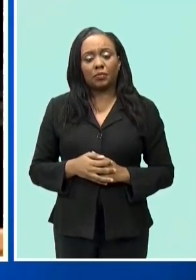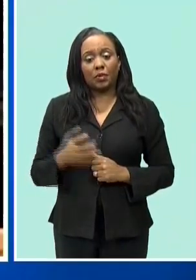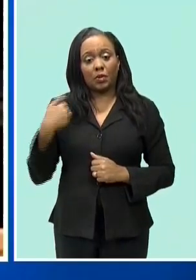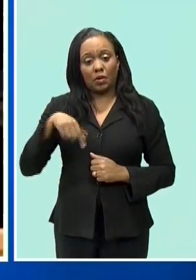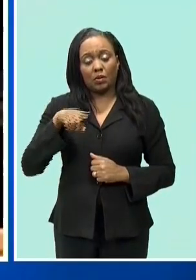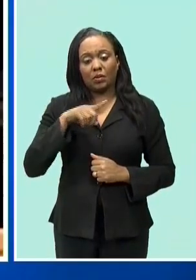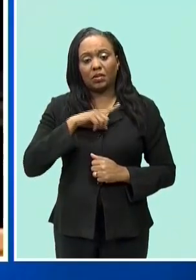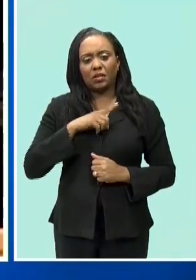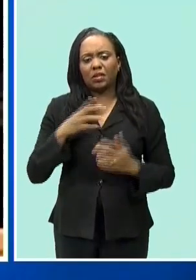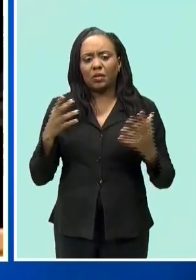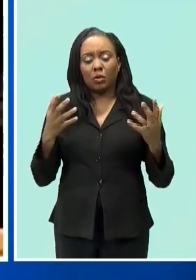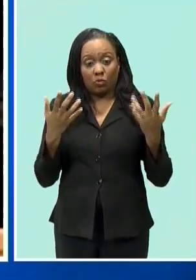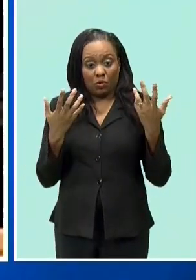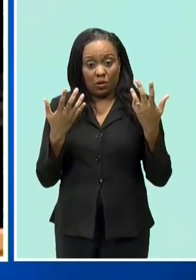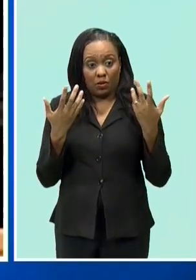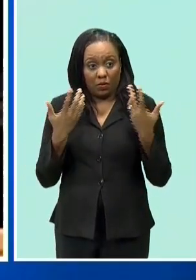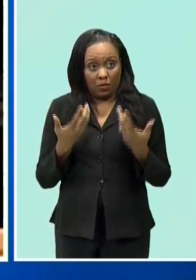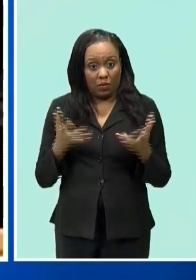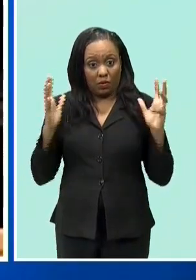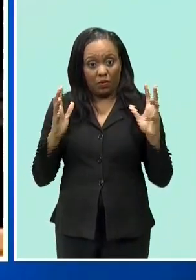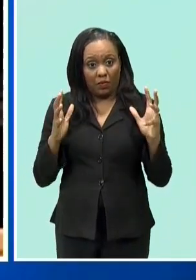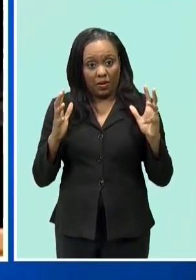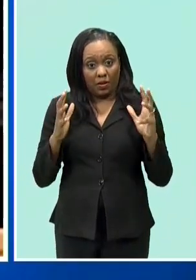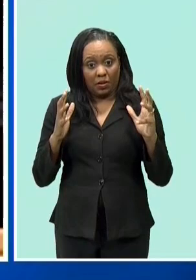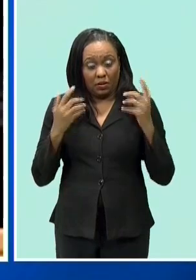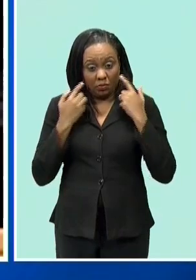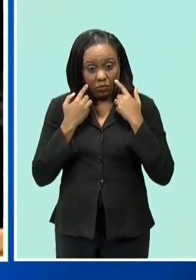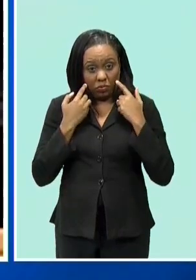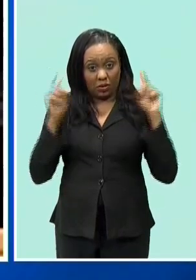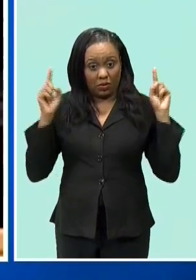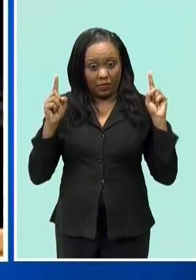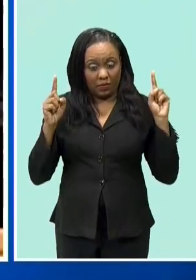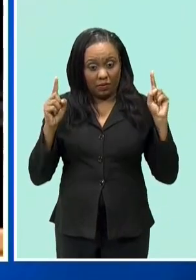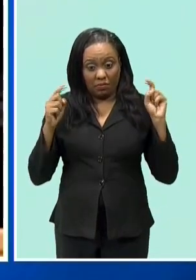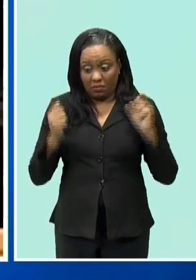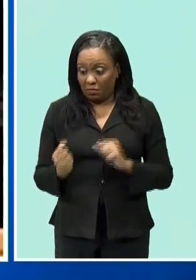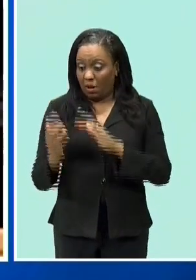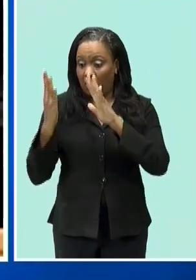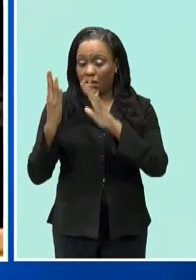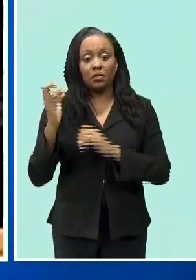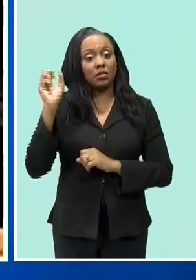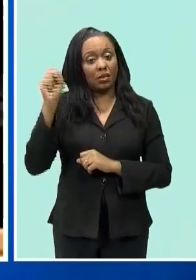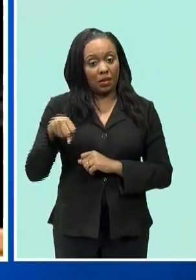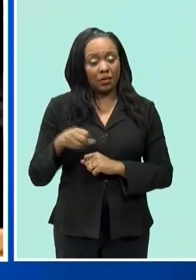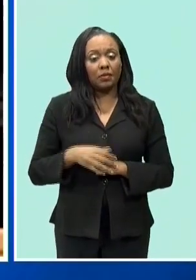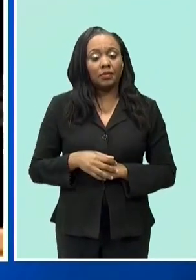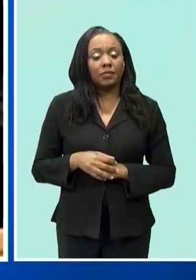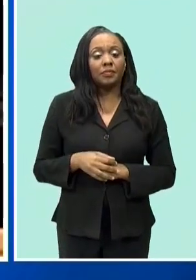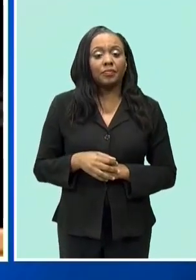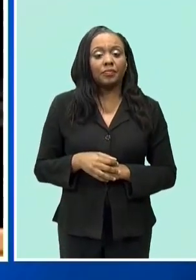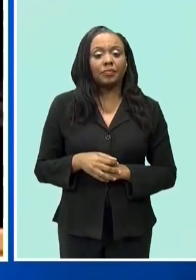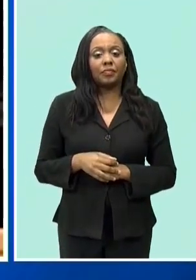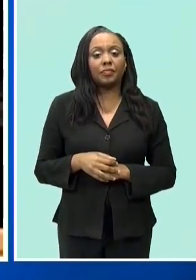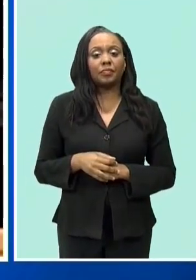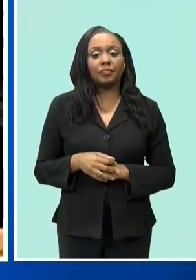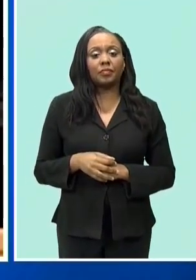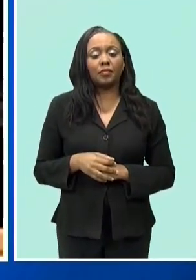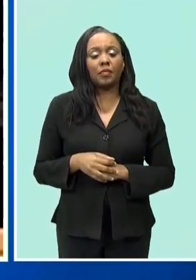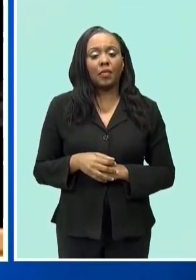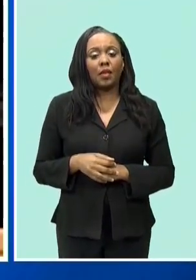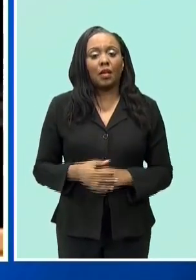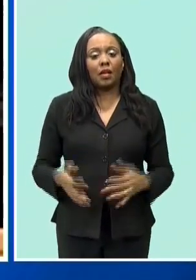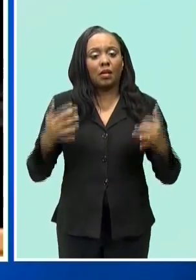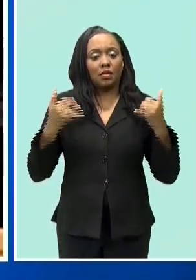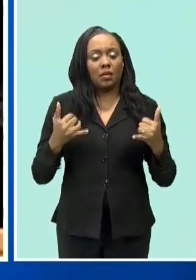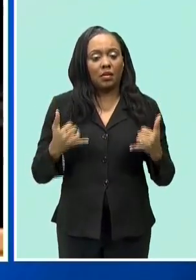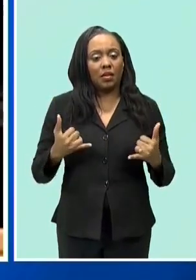No. Are there still issues that face us? Yes. And I've come here today to confront